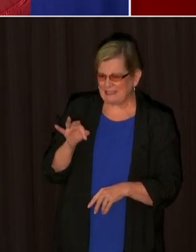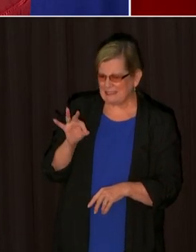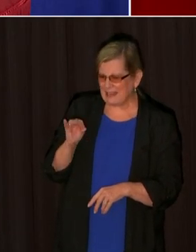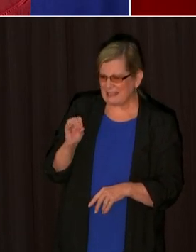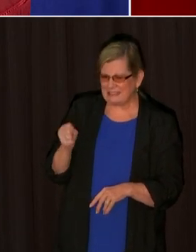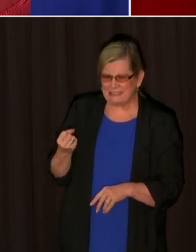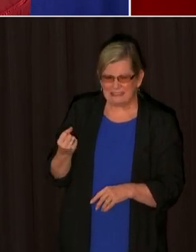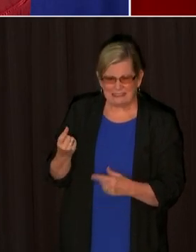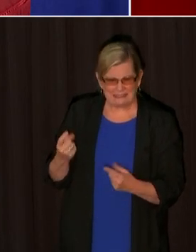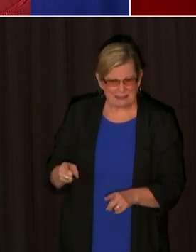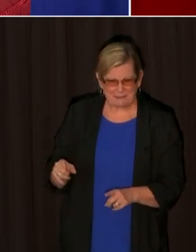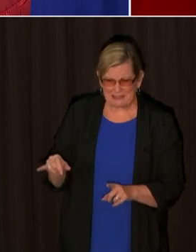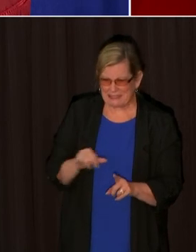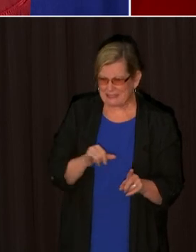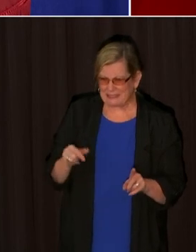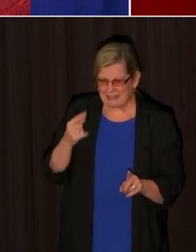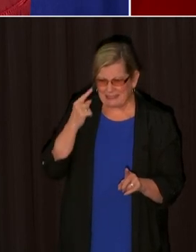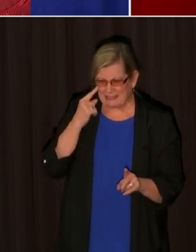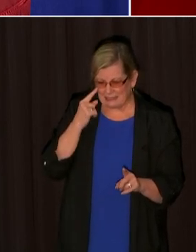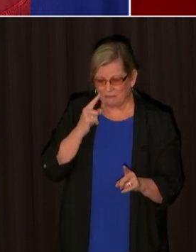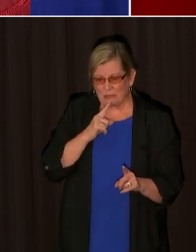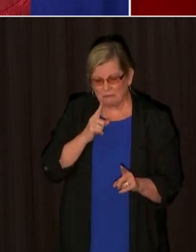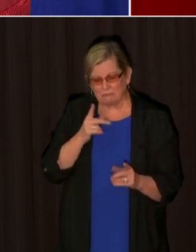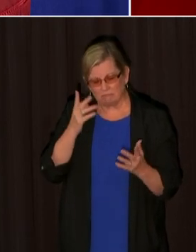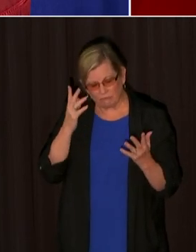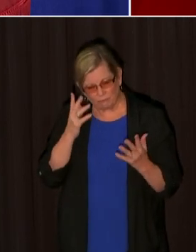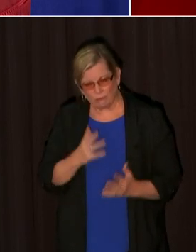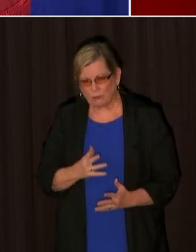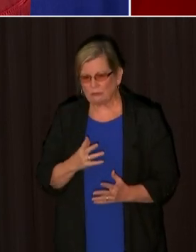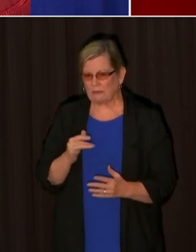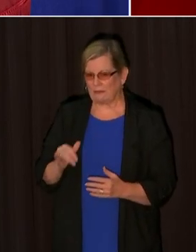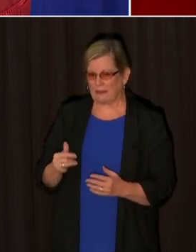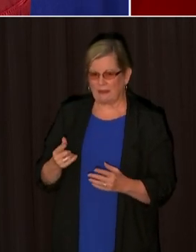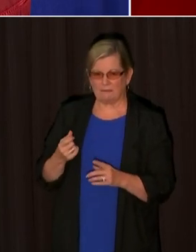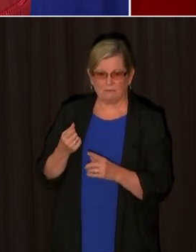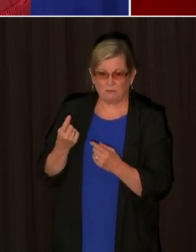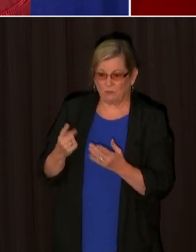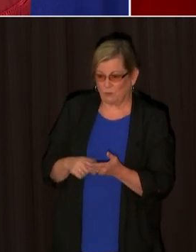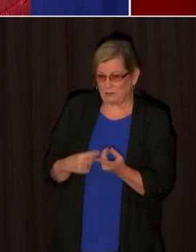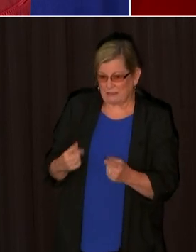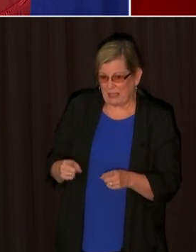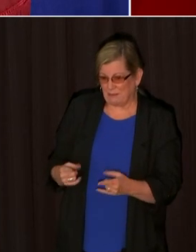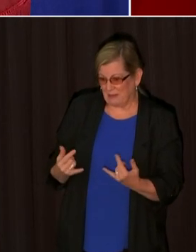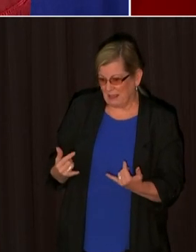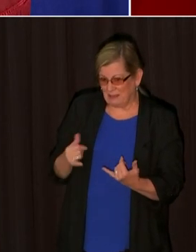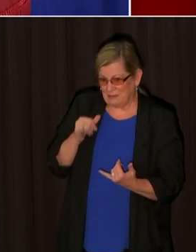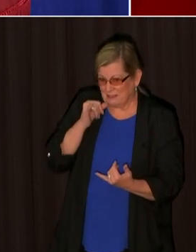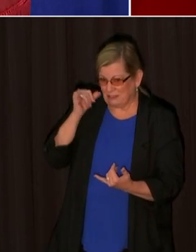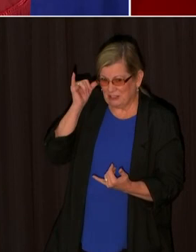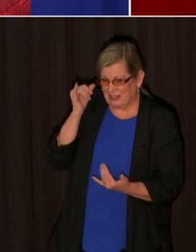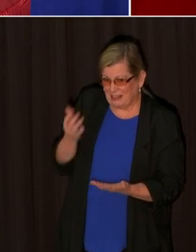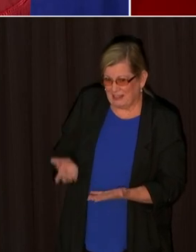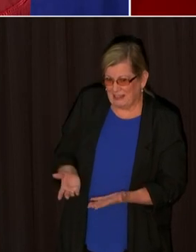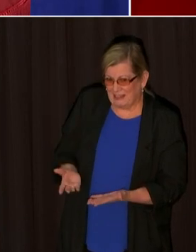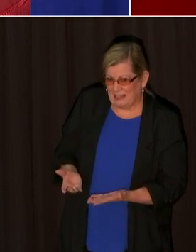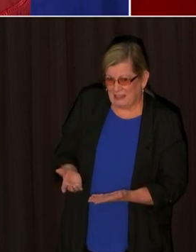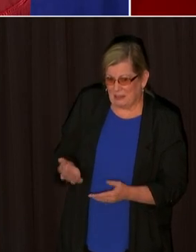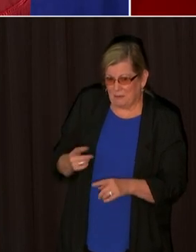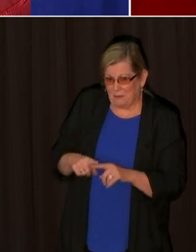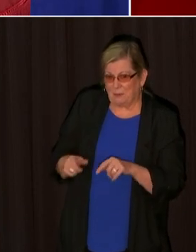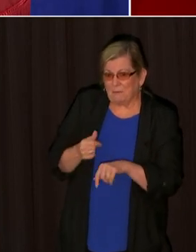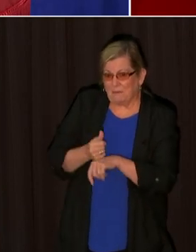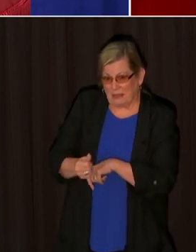think if those actions, or if that's what happened yesterday with the budget, they made the district less safe. But